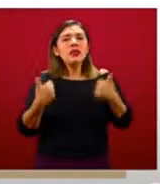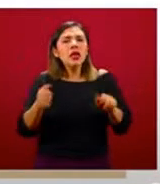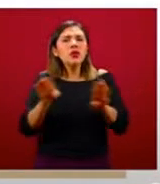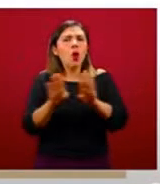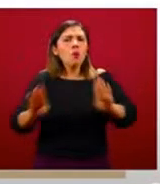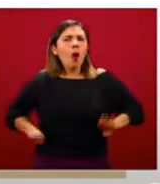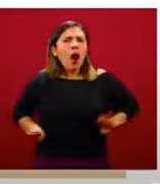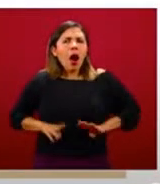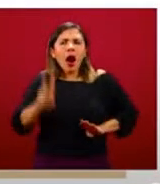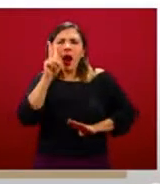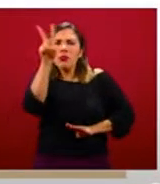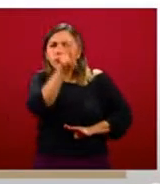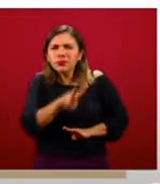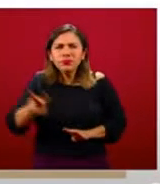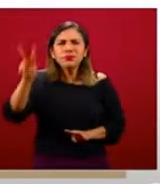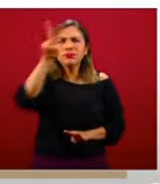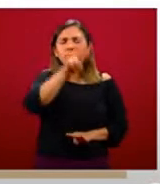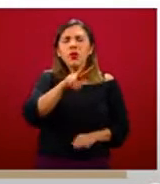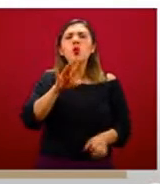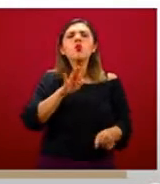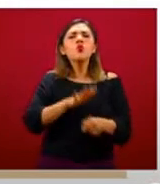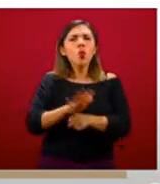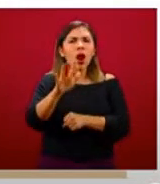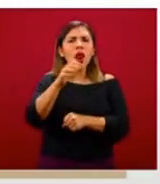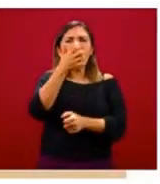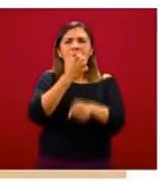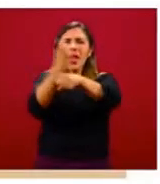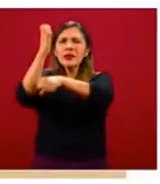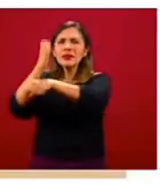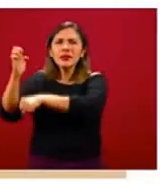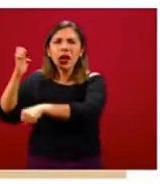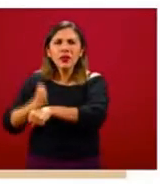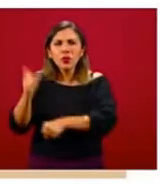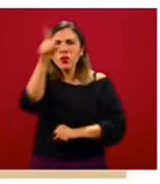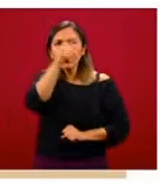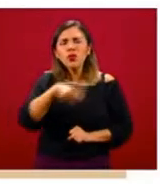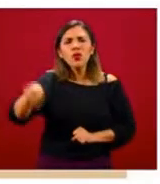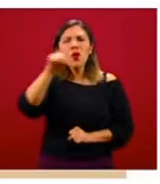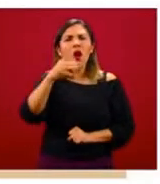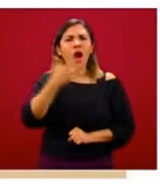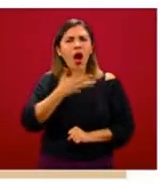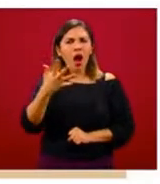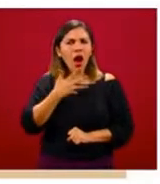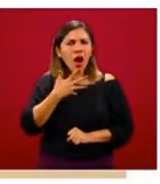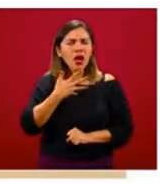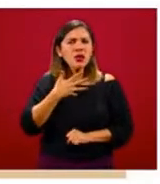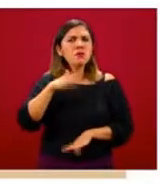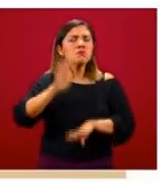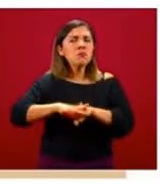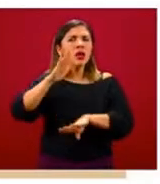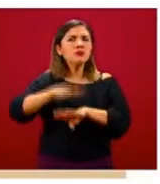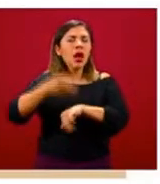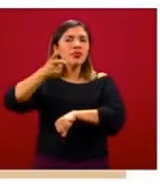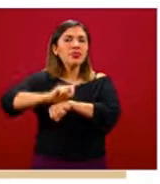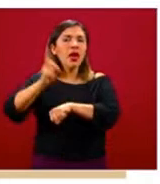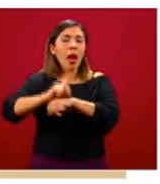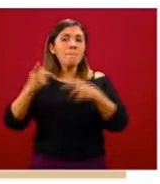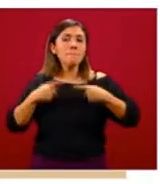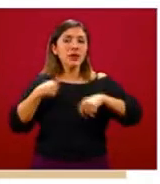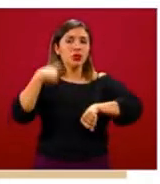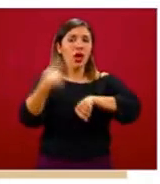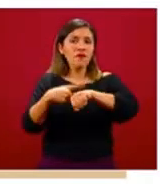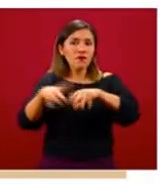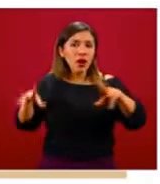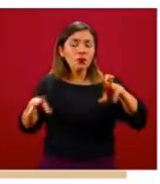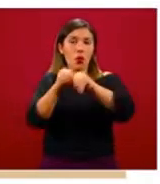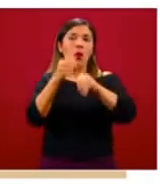keep adding up each day so that we can see and have a better visual precisamente cada día acumulando más. on más how carga,